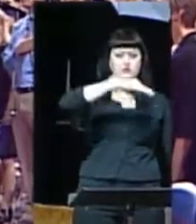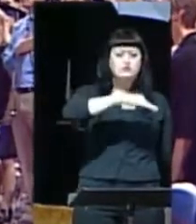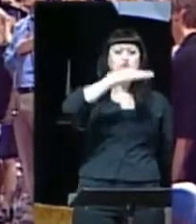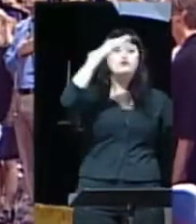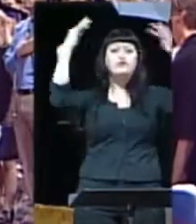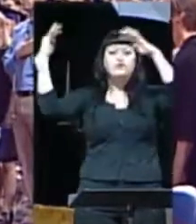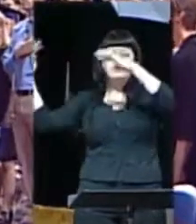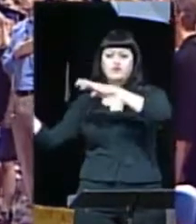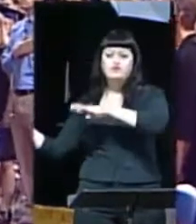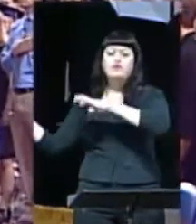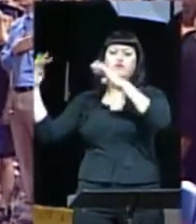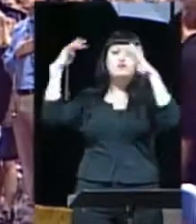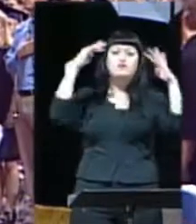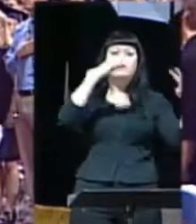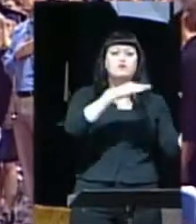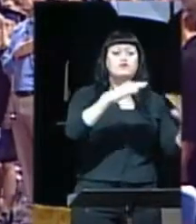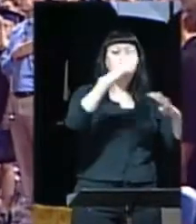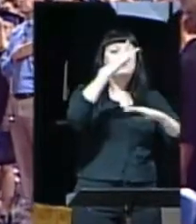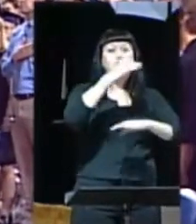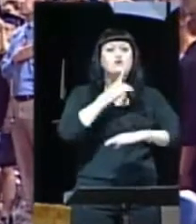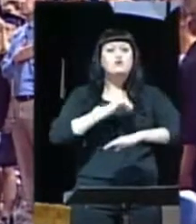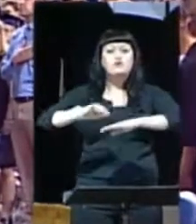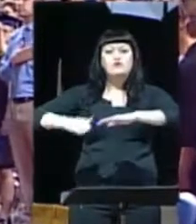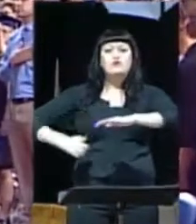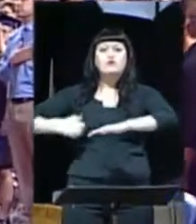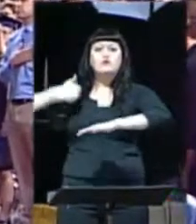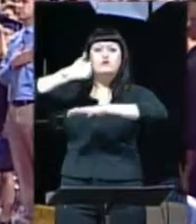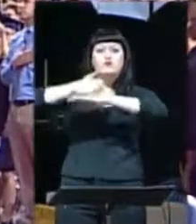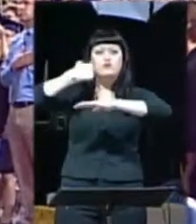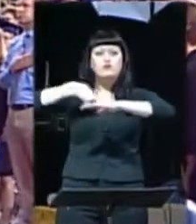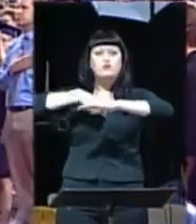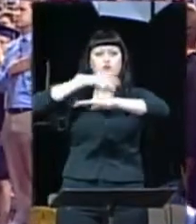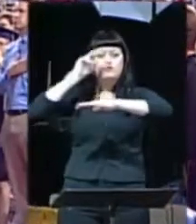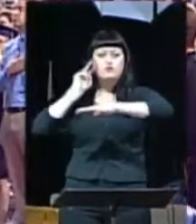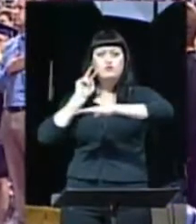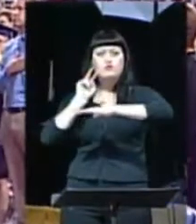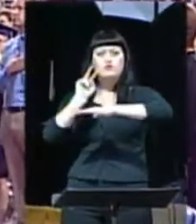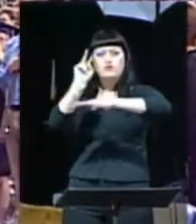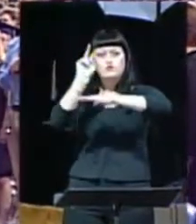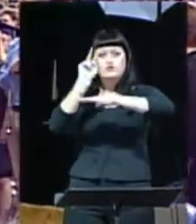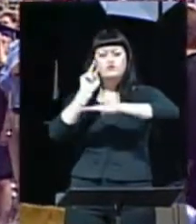perilous fight, o'er the ramparts we